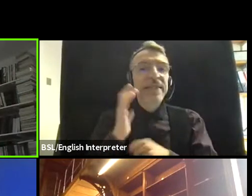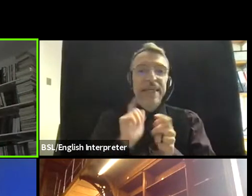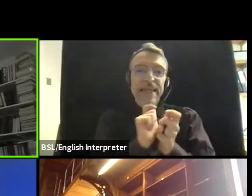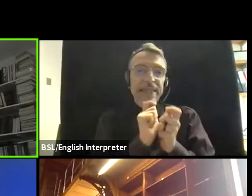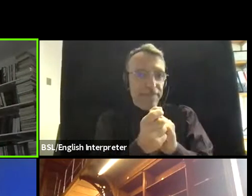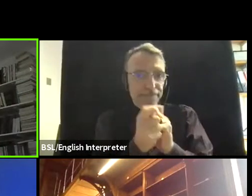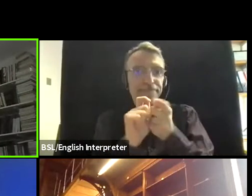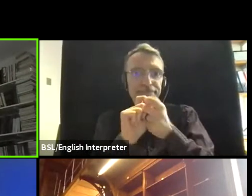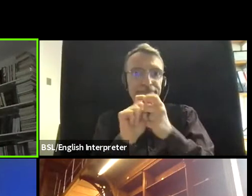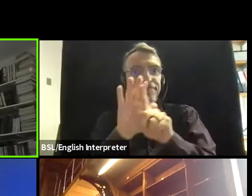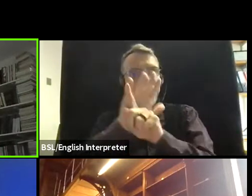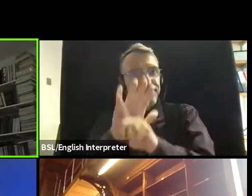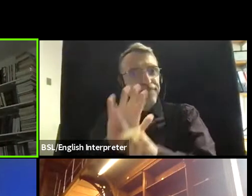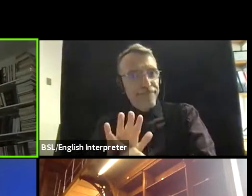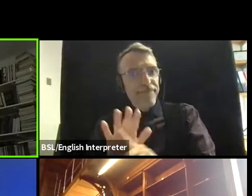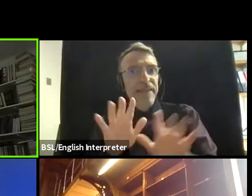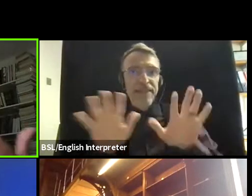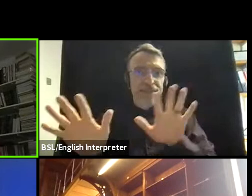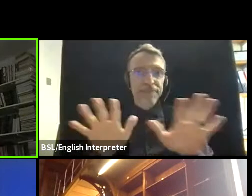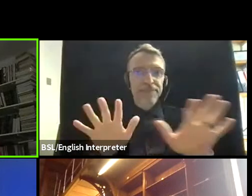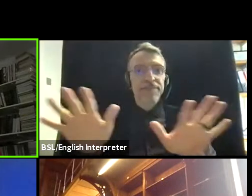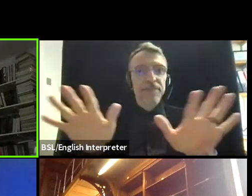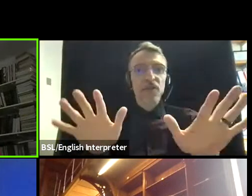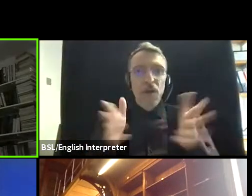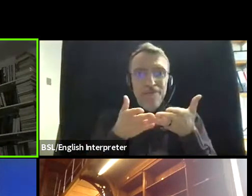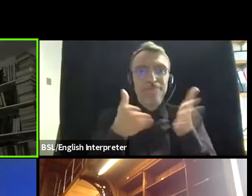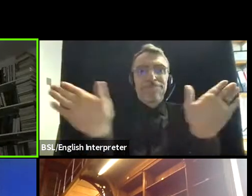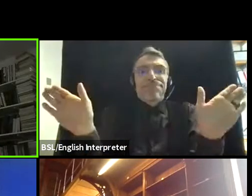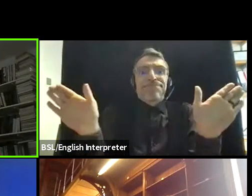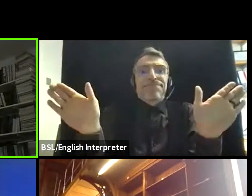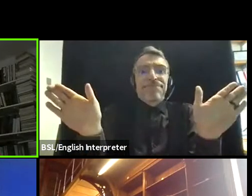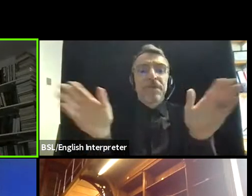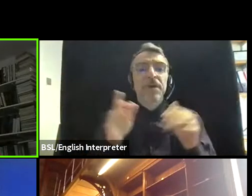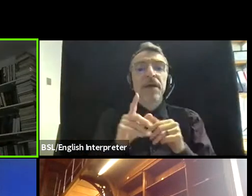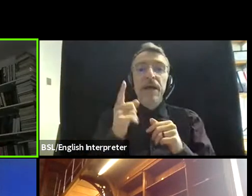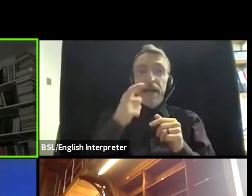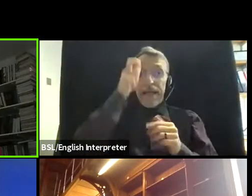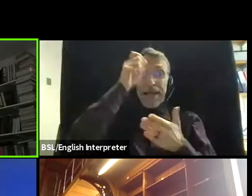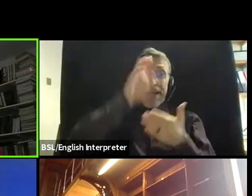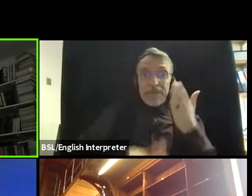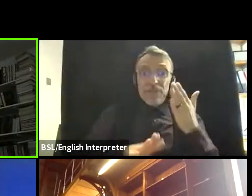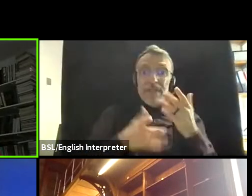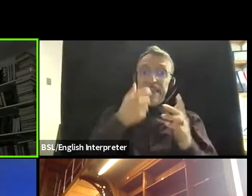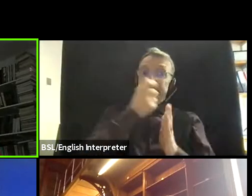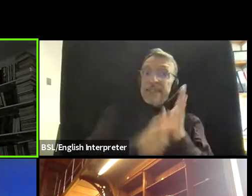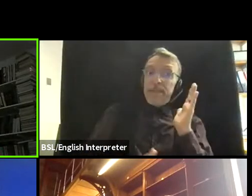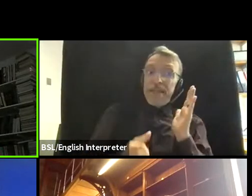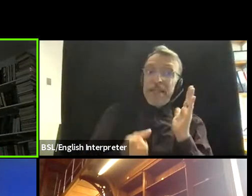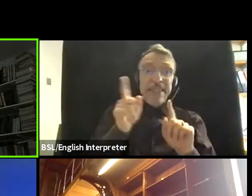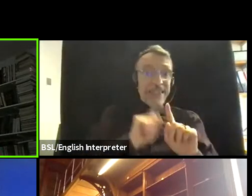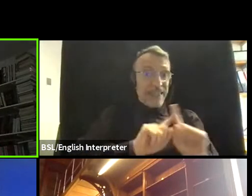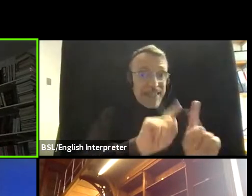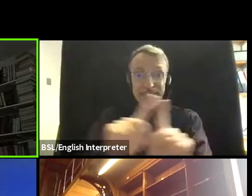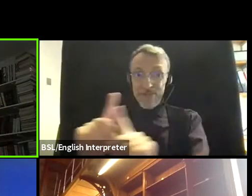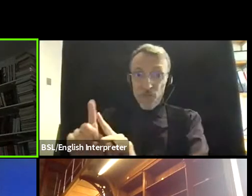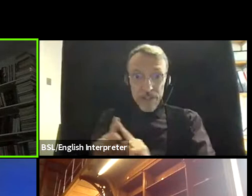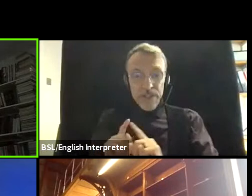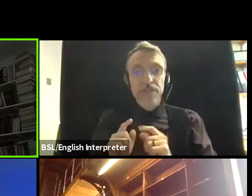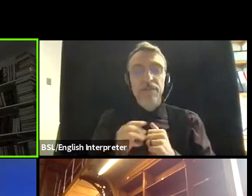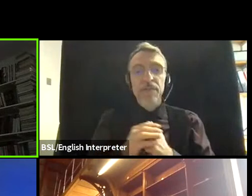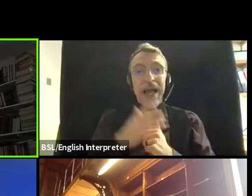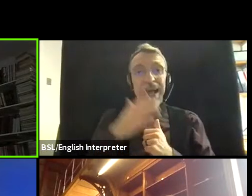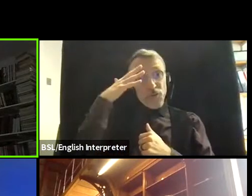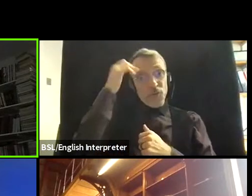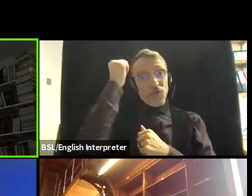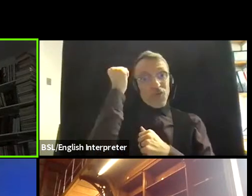in what is the broad spectrum in which people experience disabilities. And to be